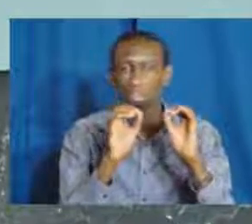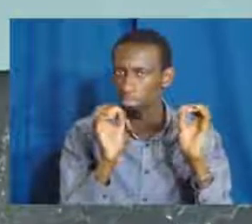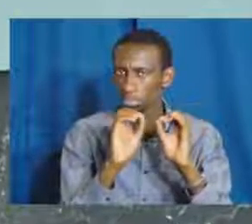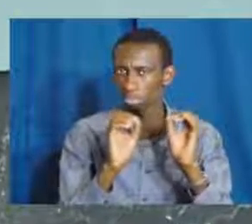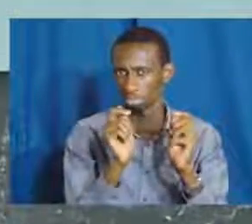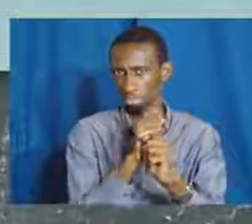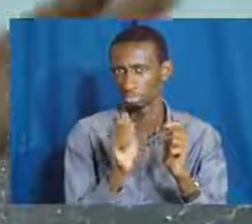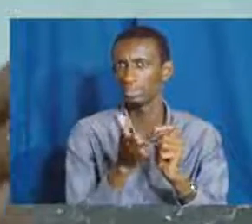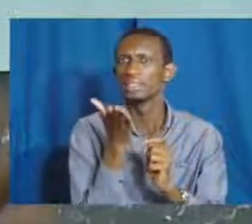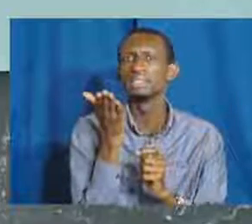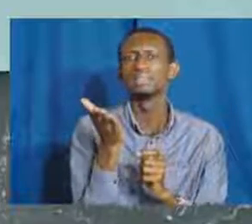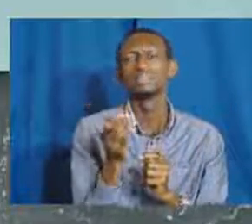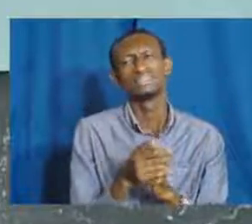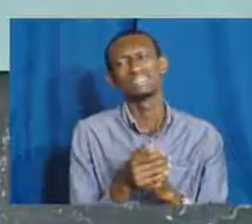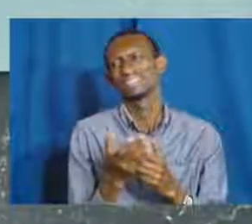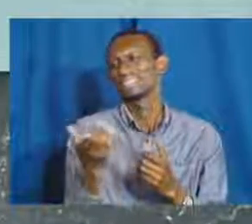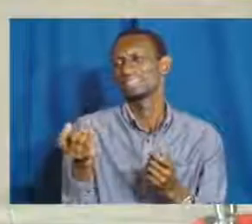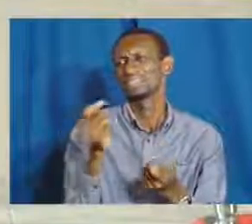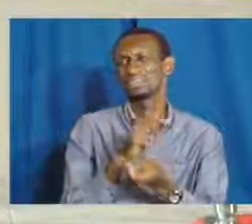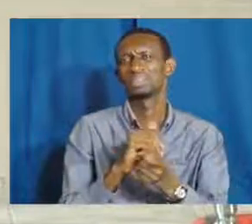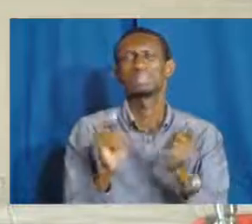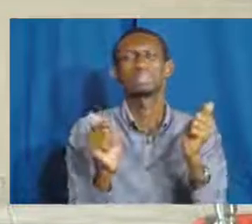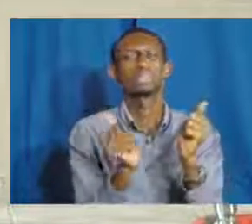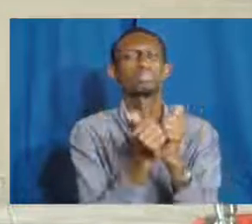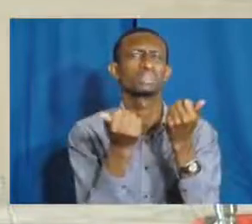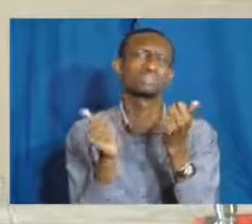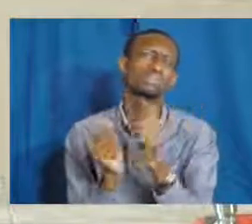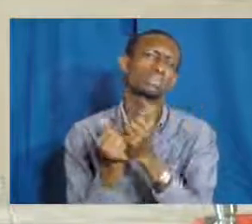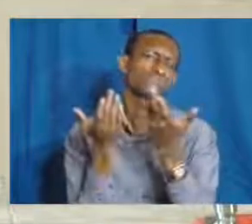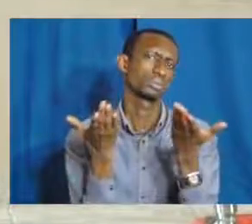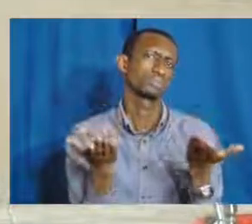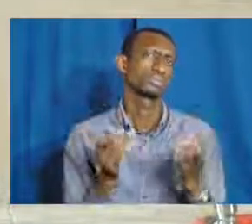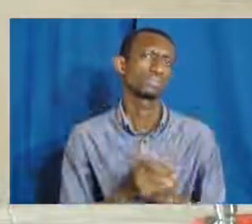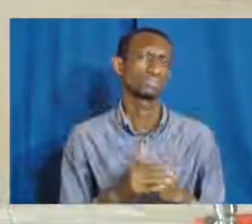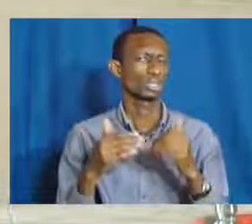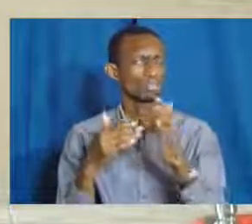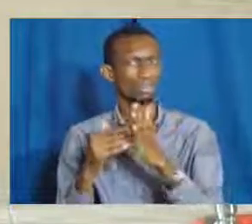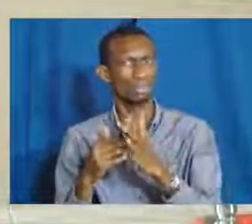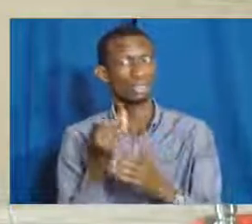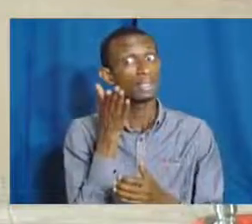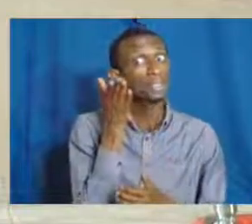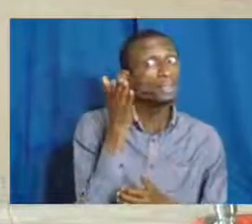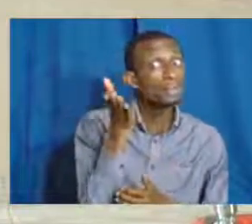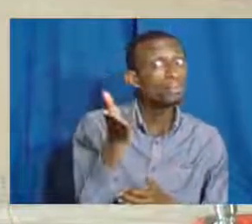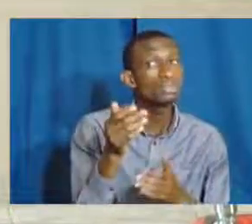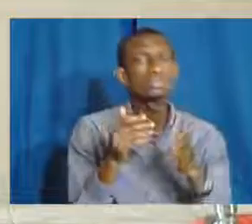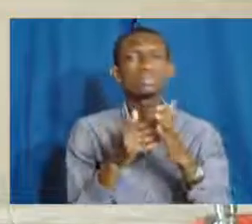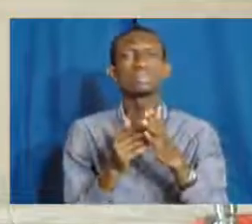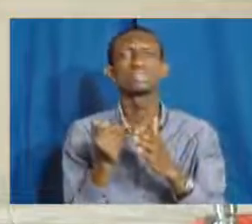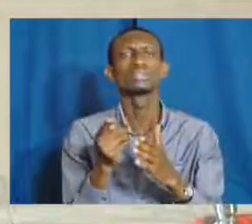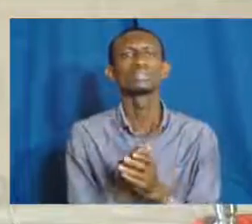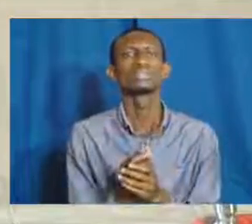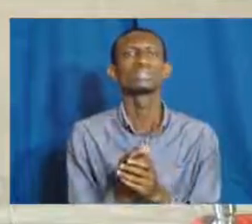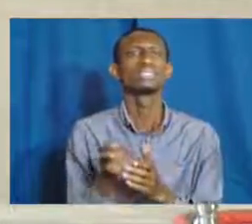brought some discrepancies about his periodic table. So those discrepancies left